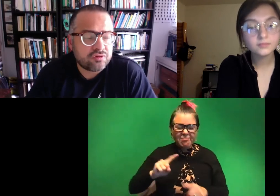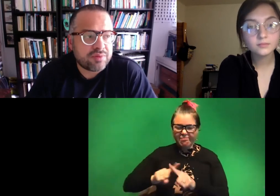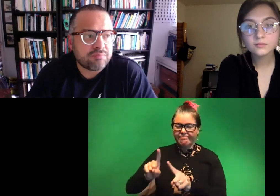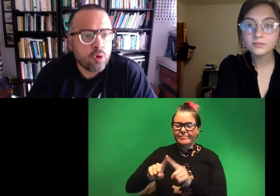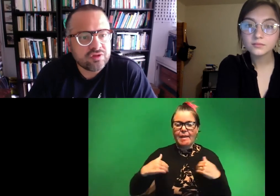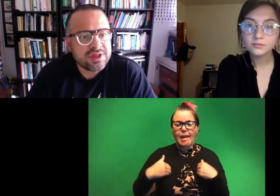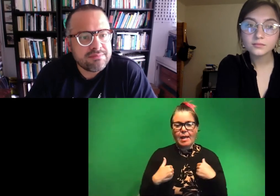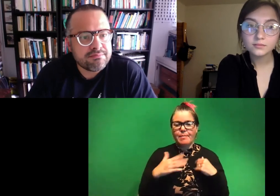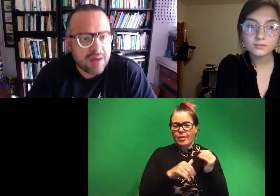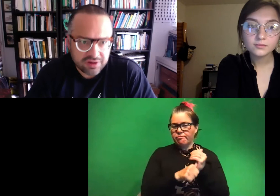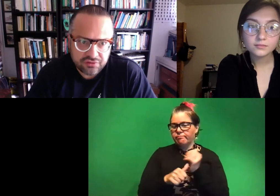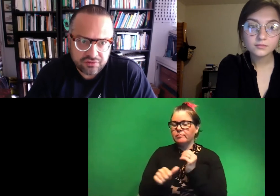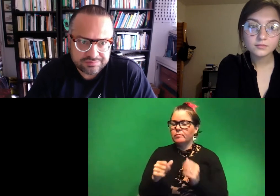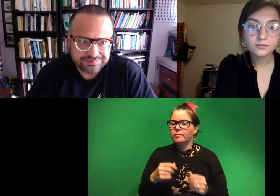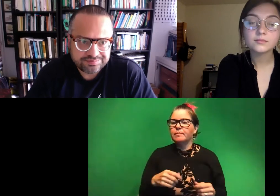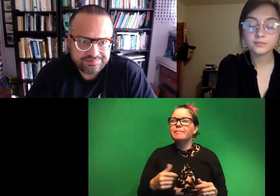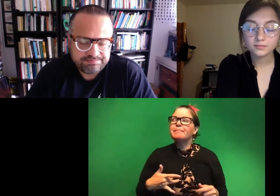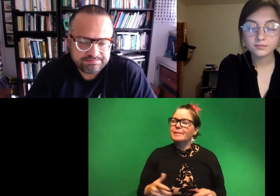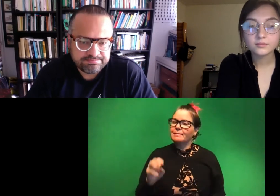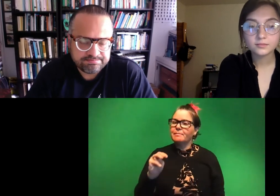animals, but mostly mammals.